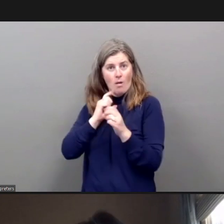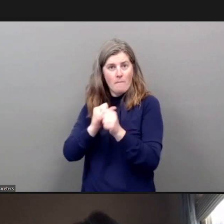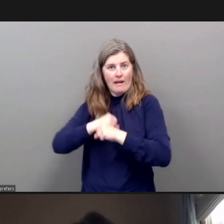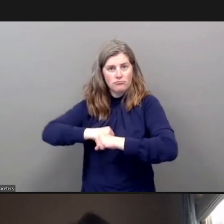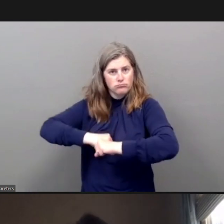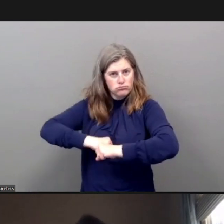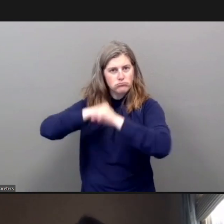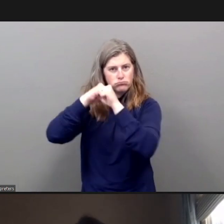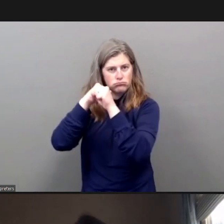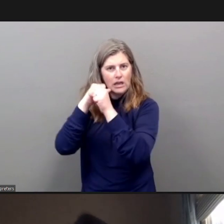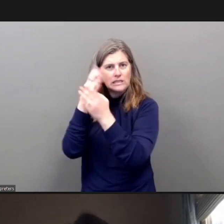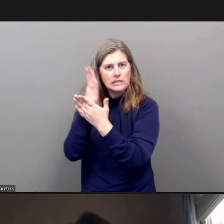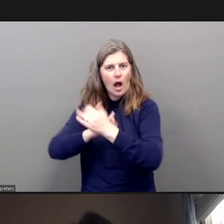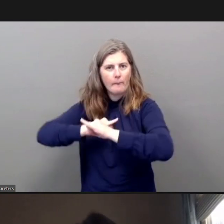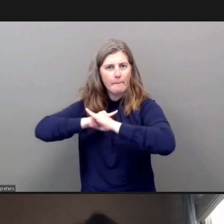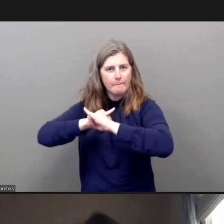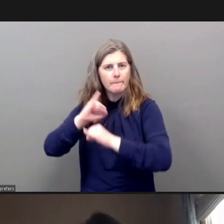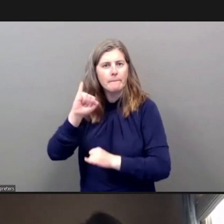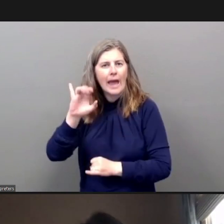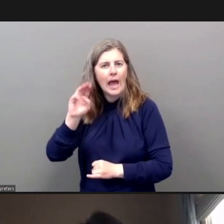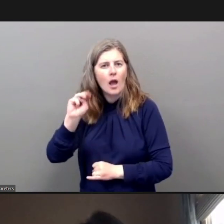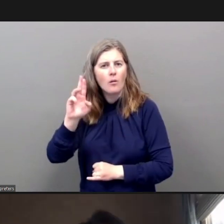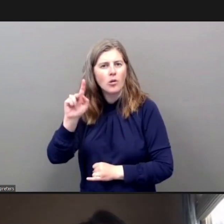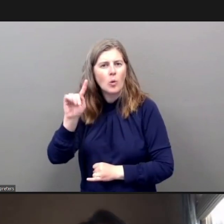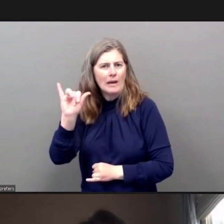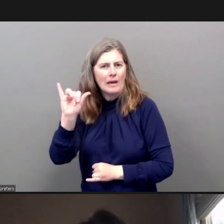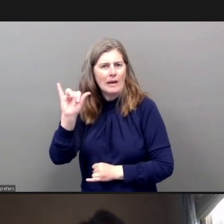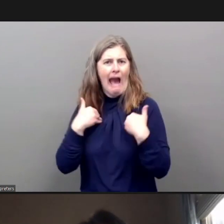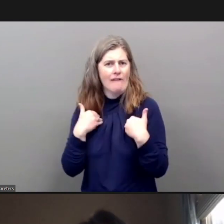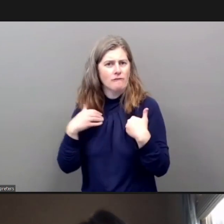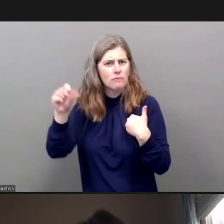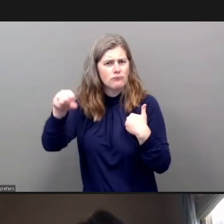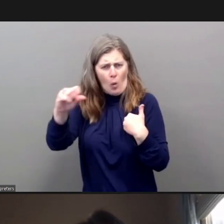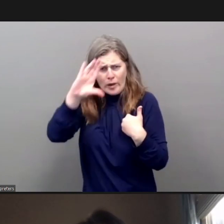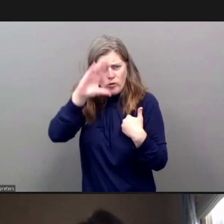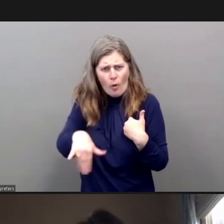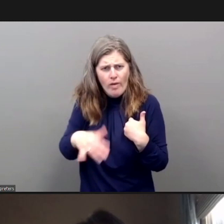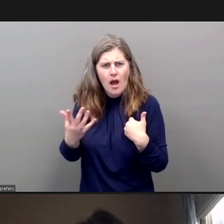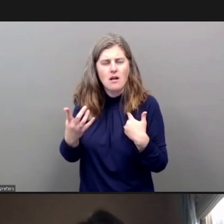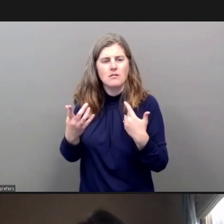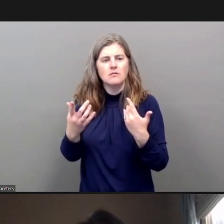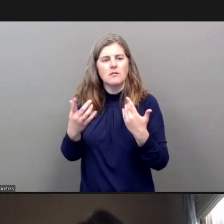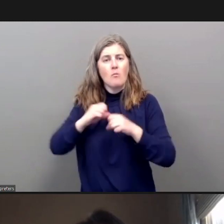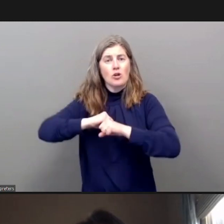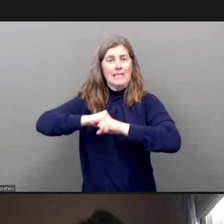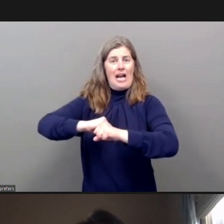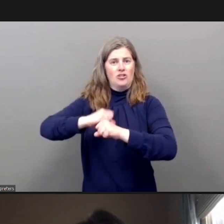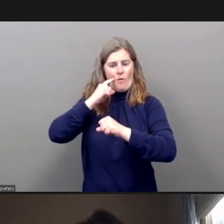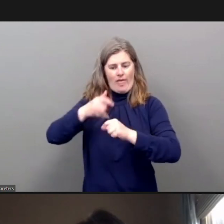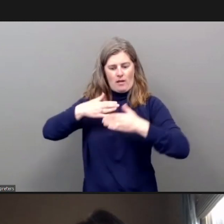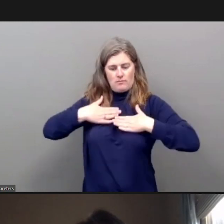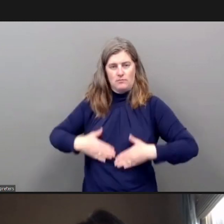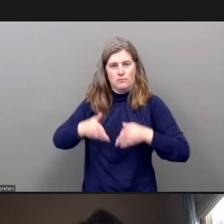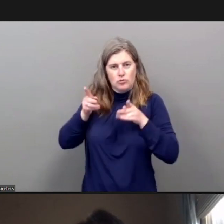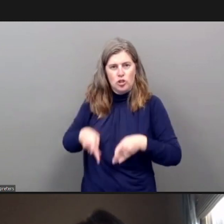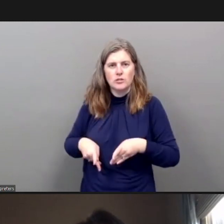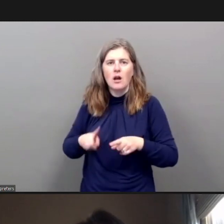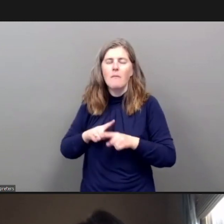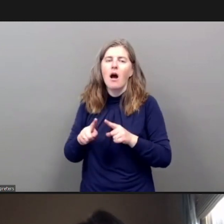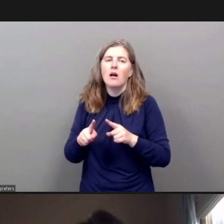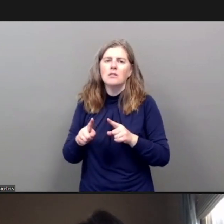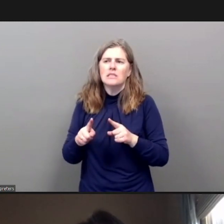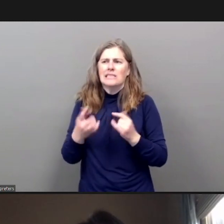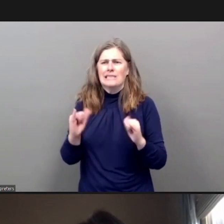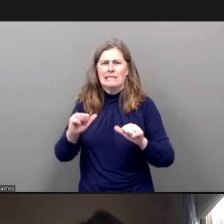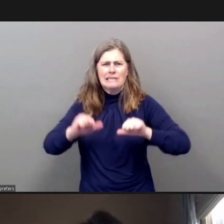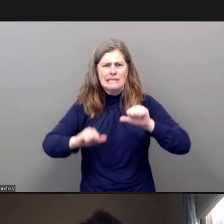of immune protection or protection for the individual, but there are so many